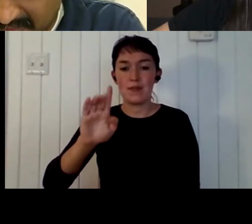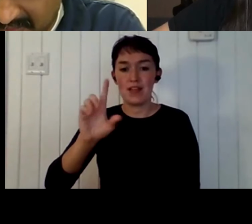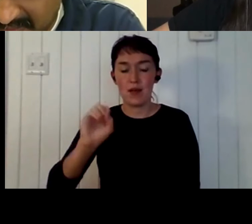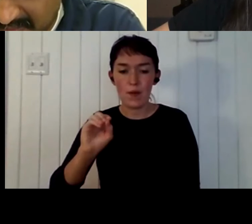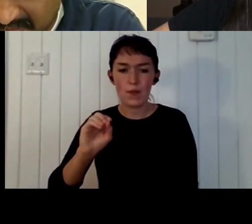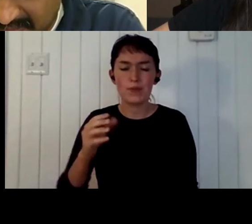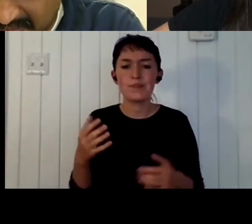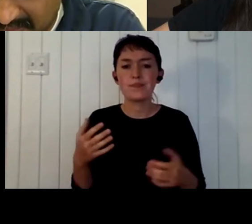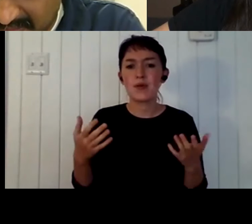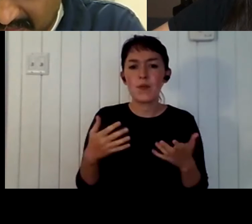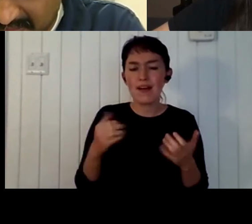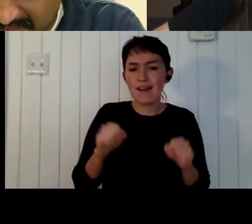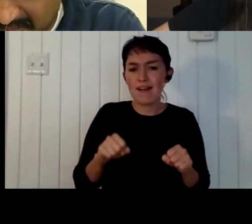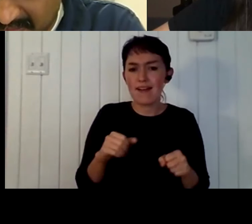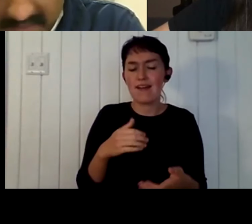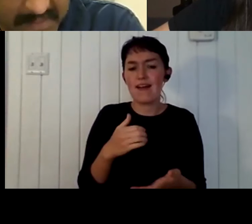sleep?